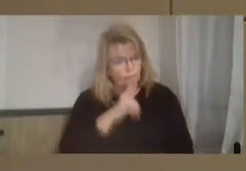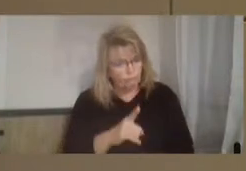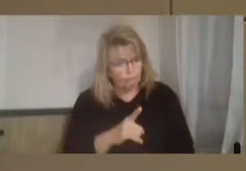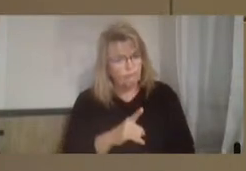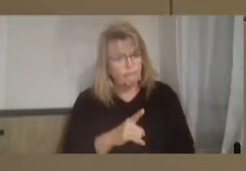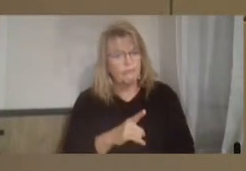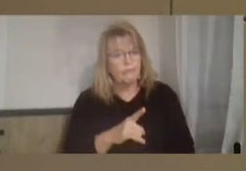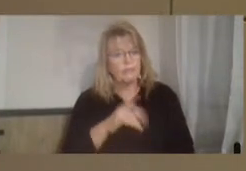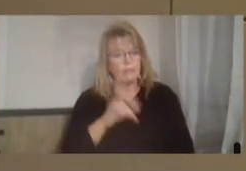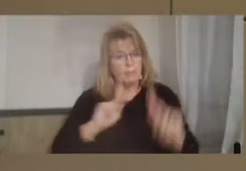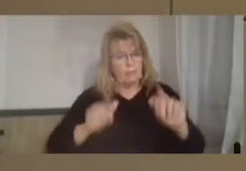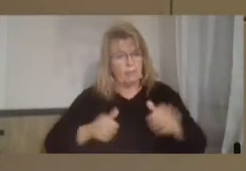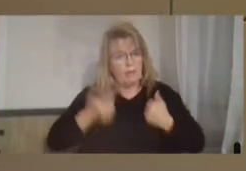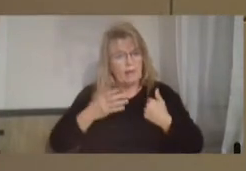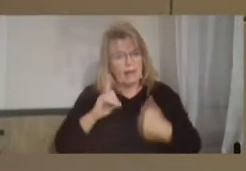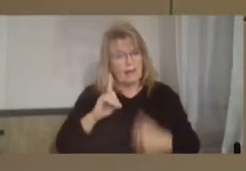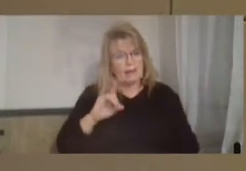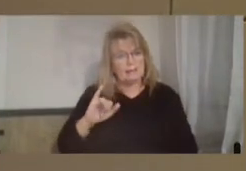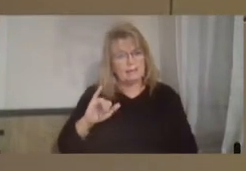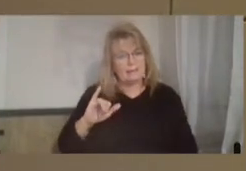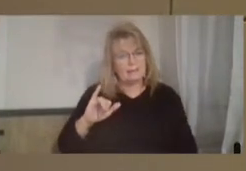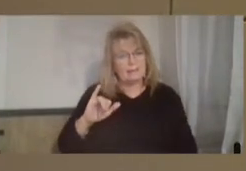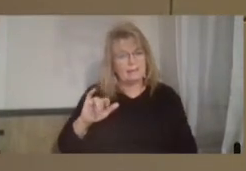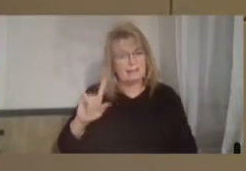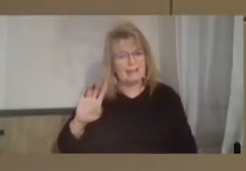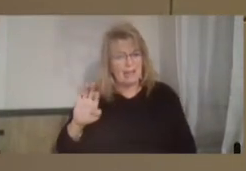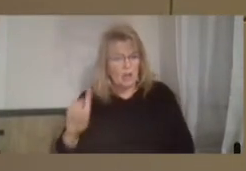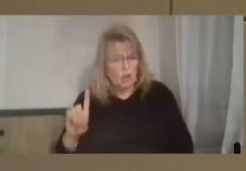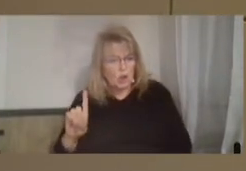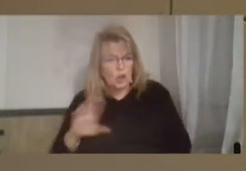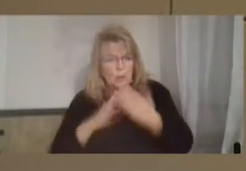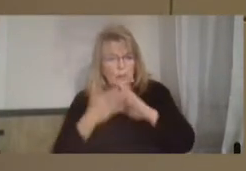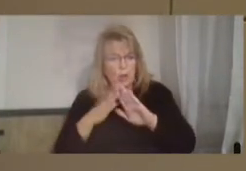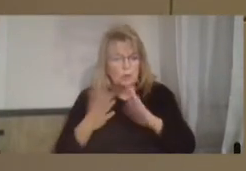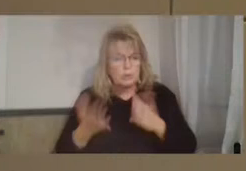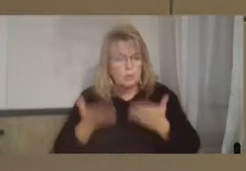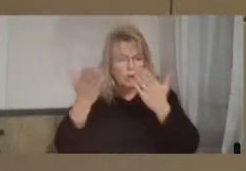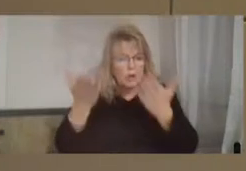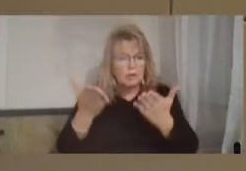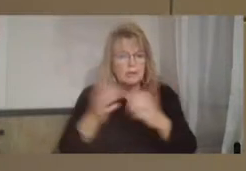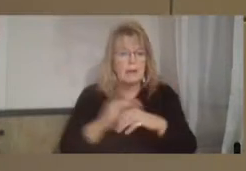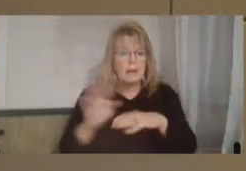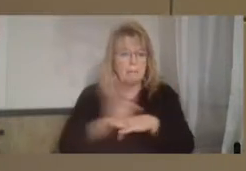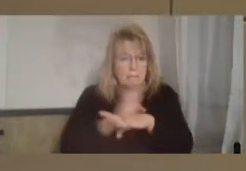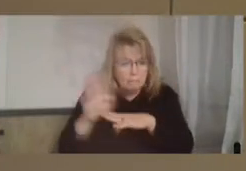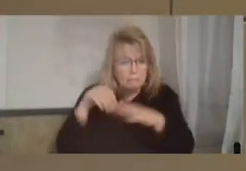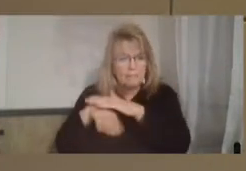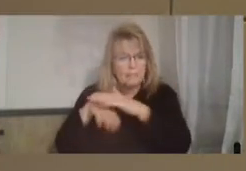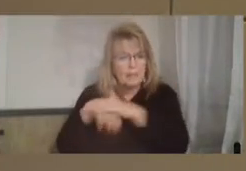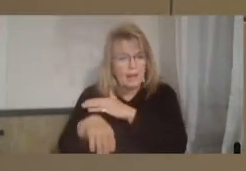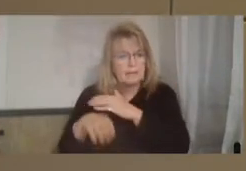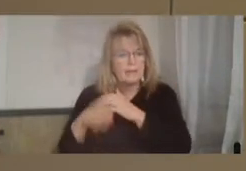residents of Dilworth community has raised in terms of commercial access and